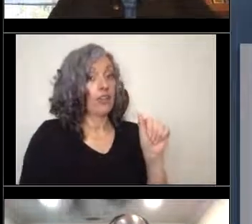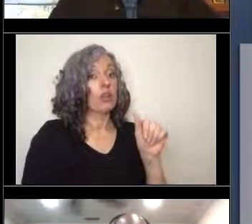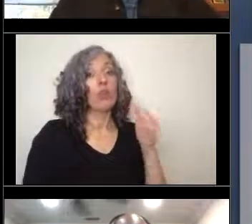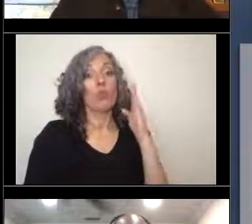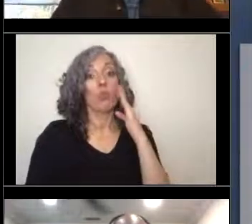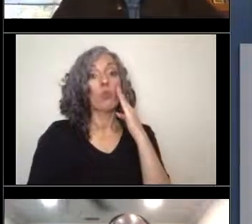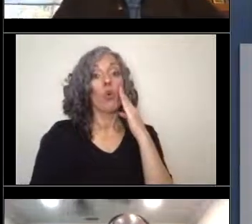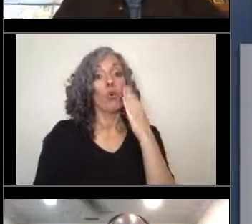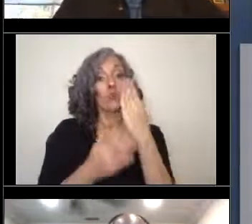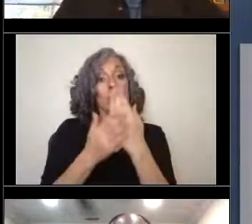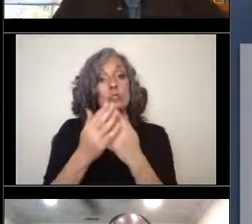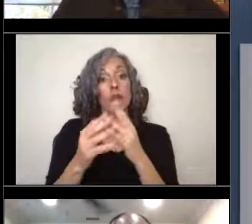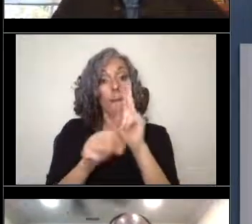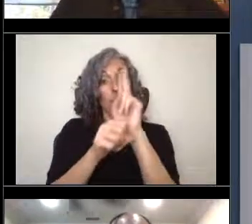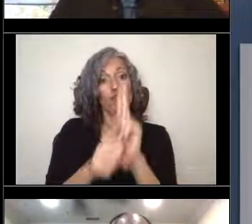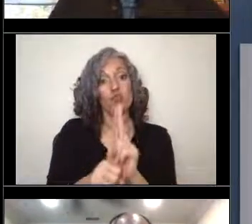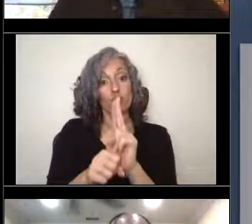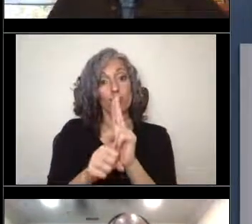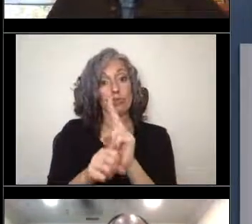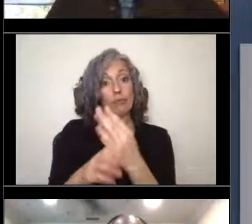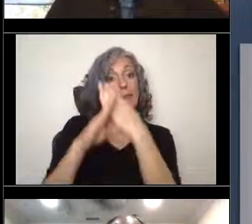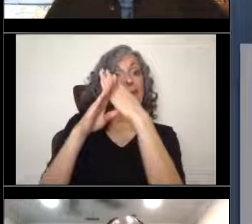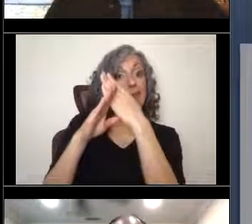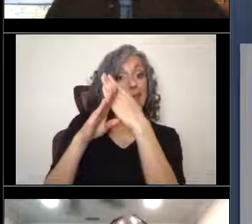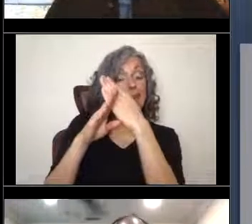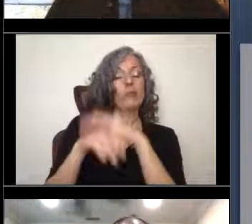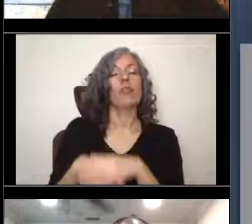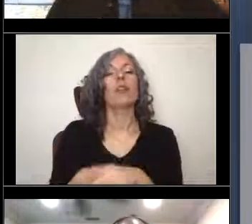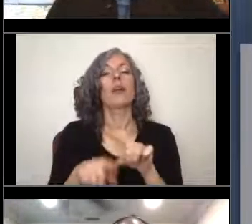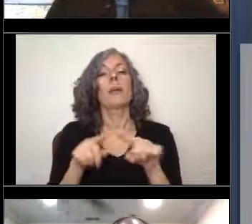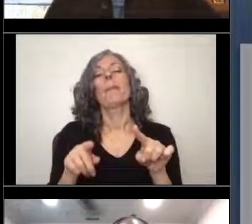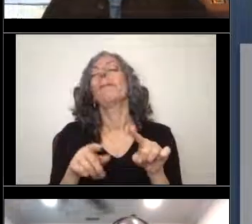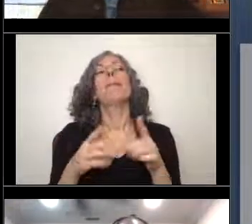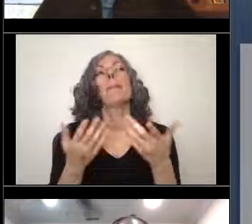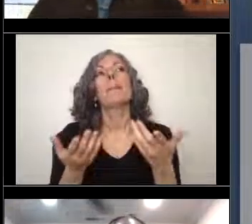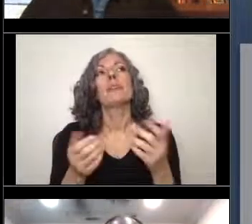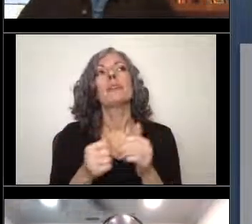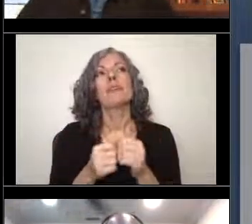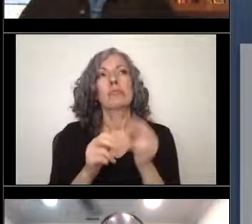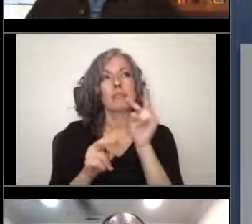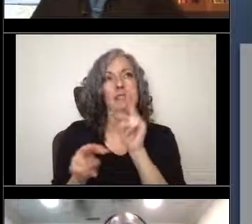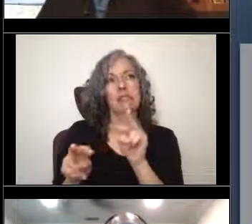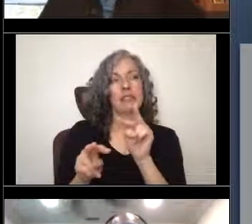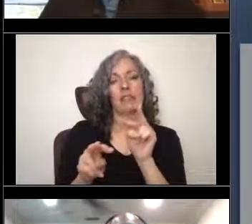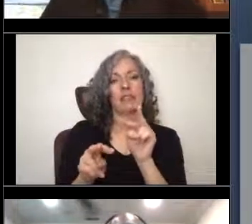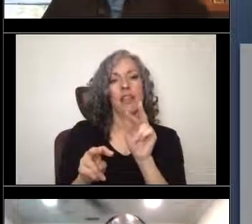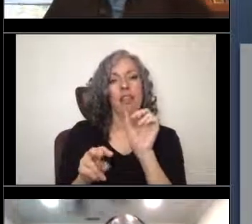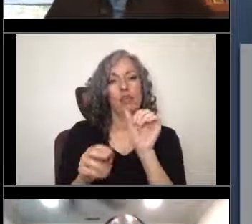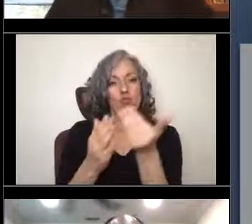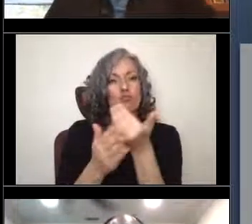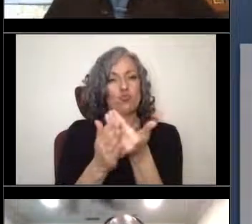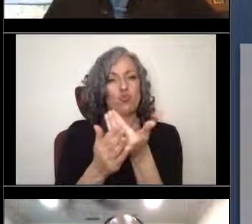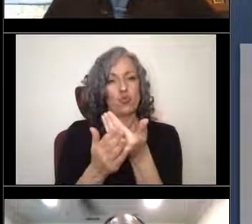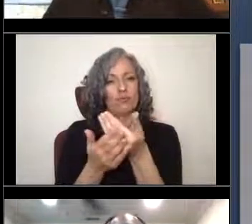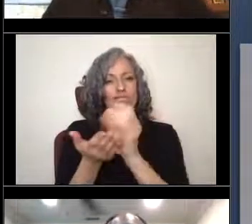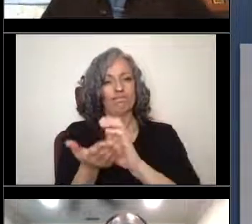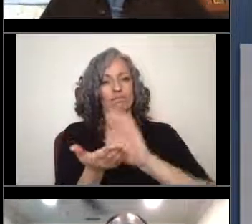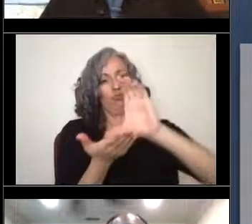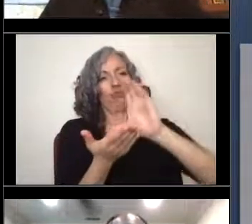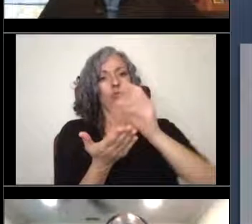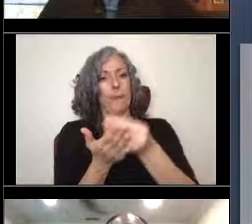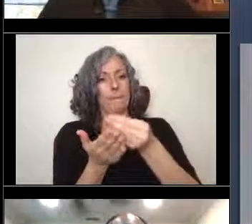airport revenues, but the extent to which we can see that these new revenues really support